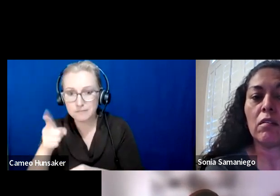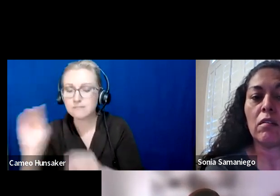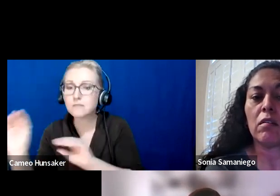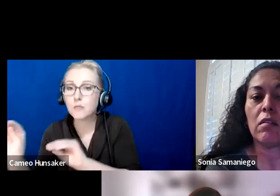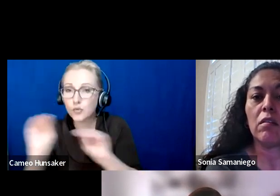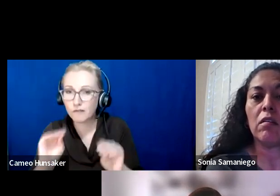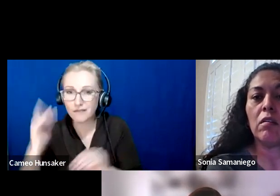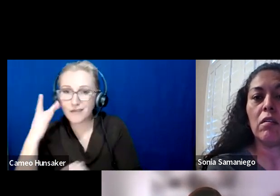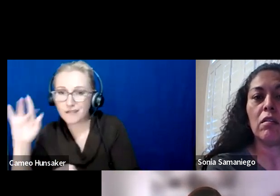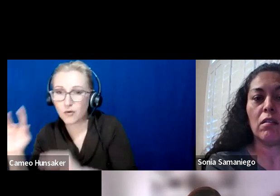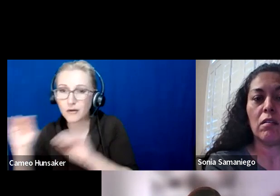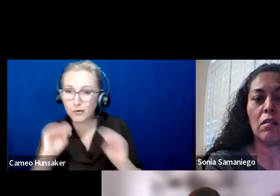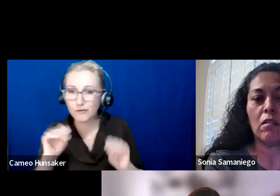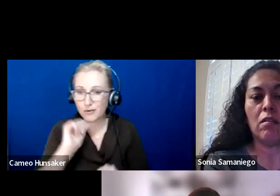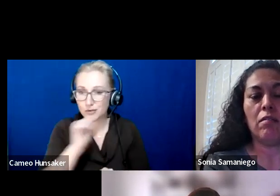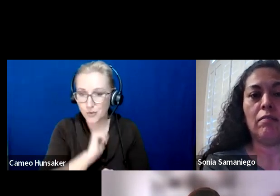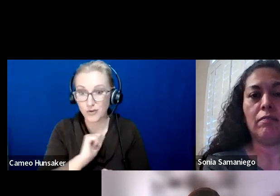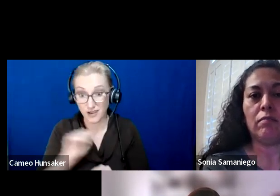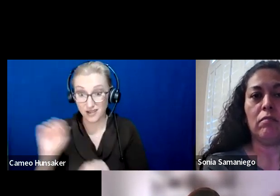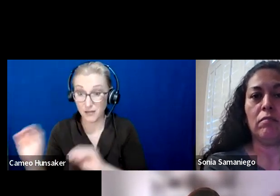another. So,